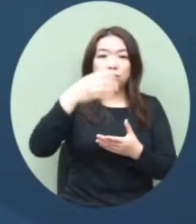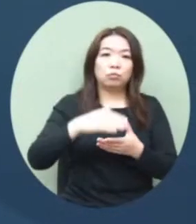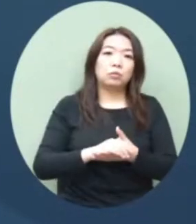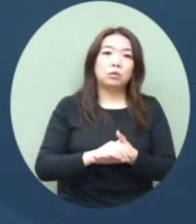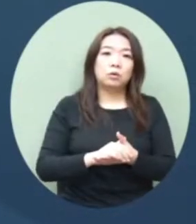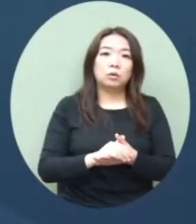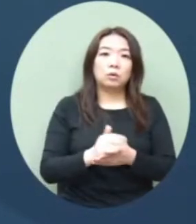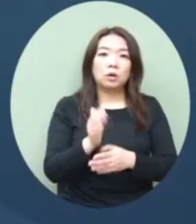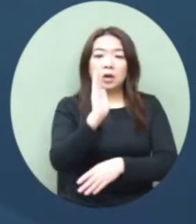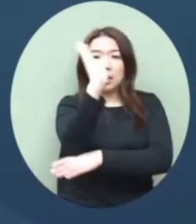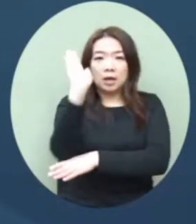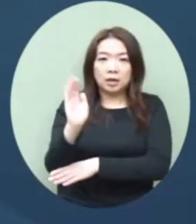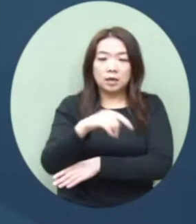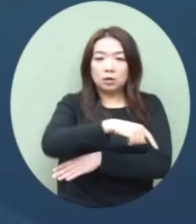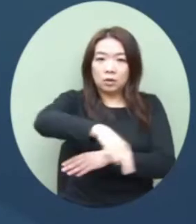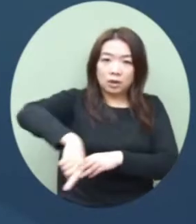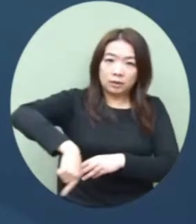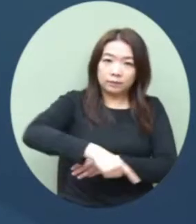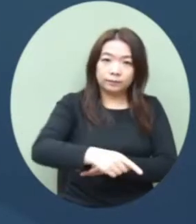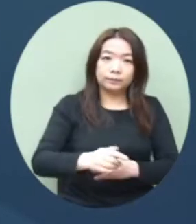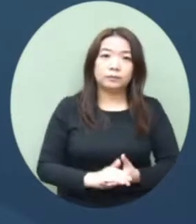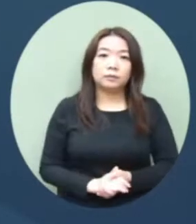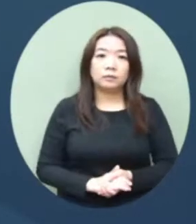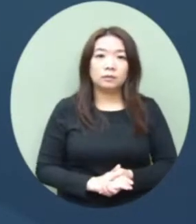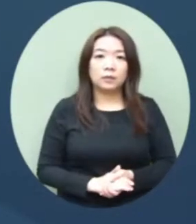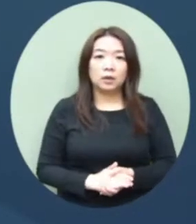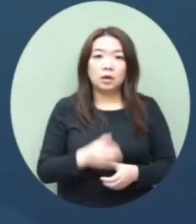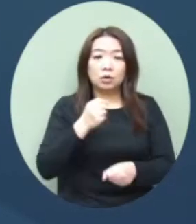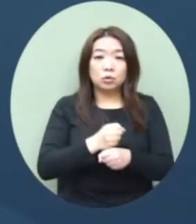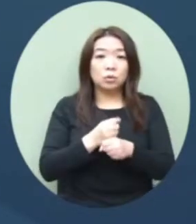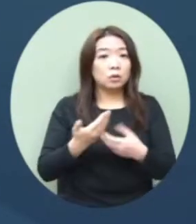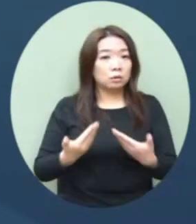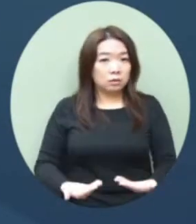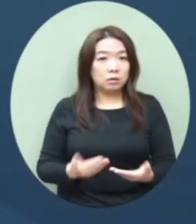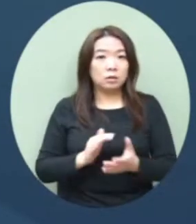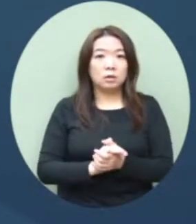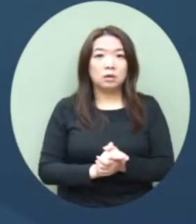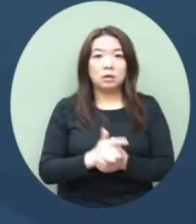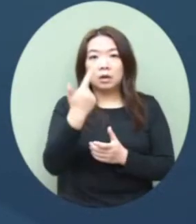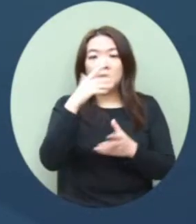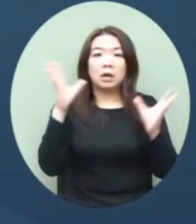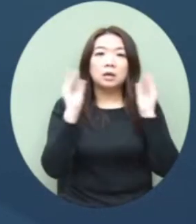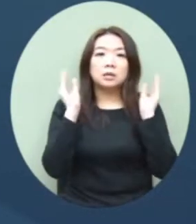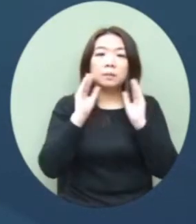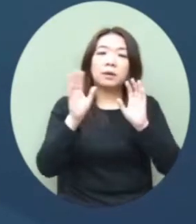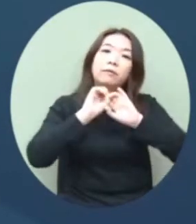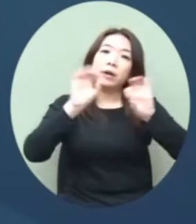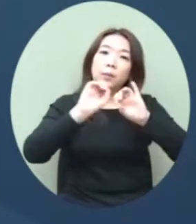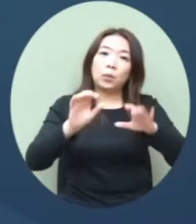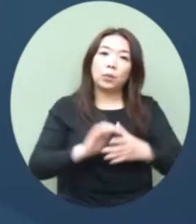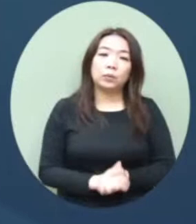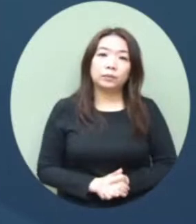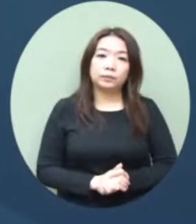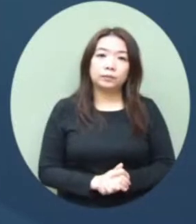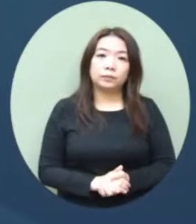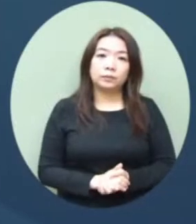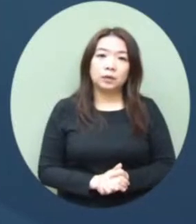this is the auditorium of the central government